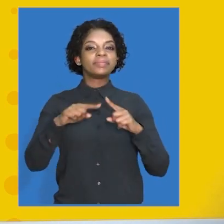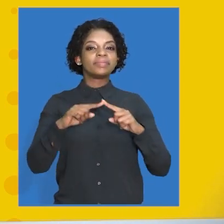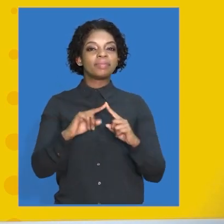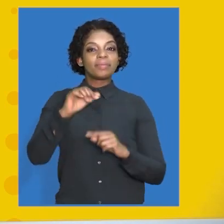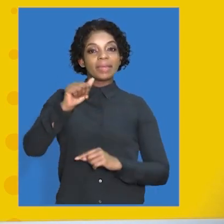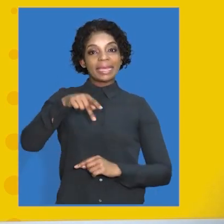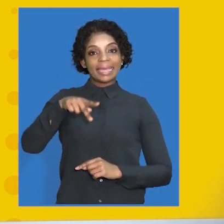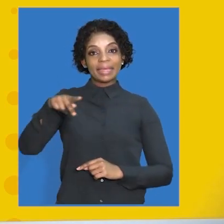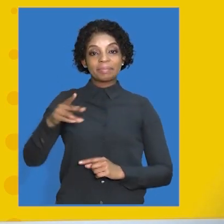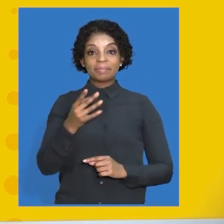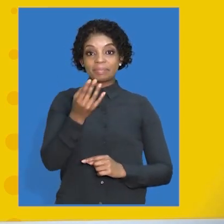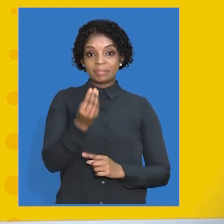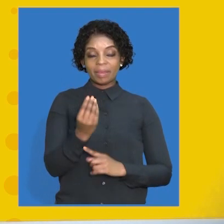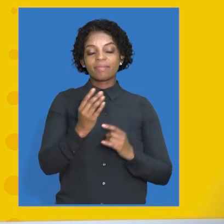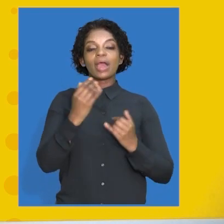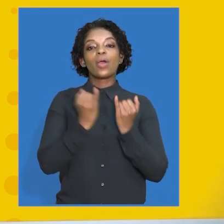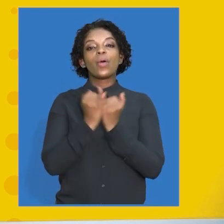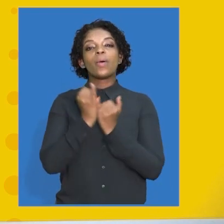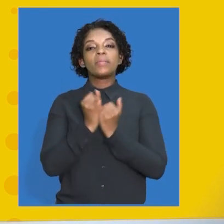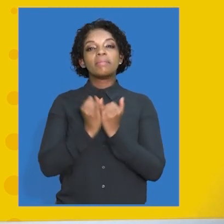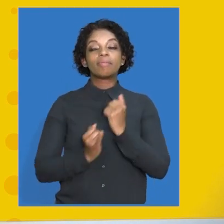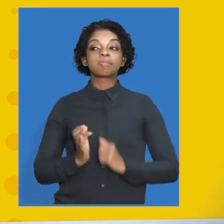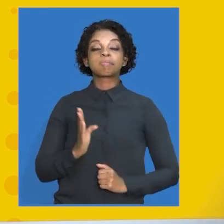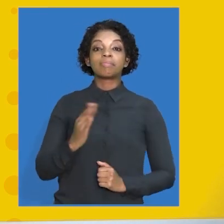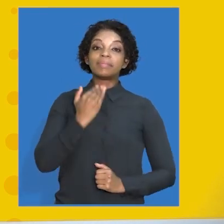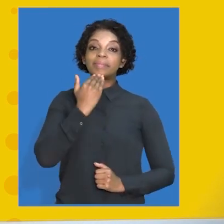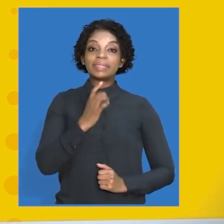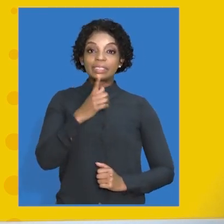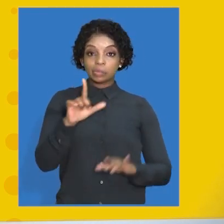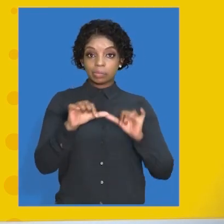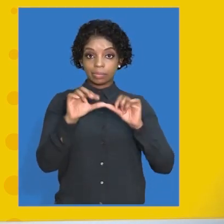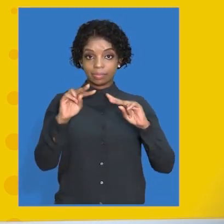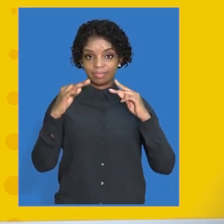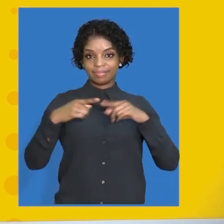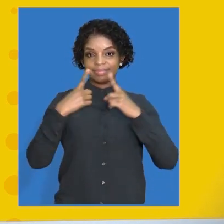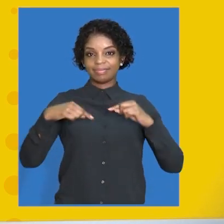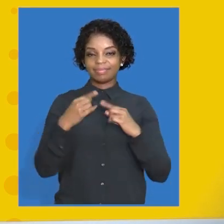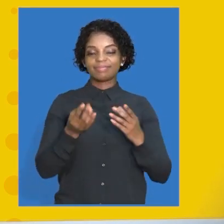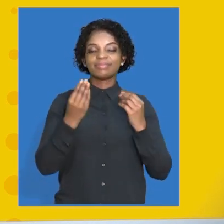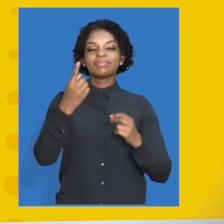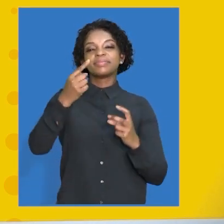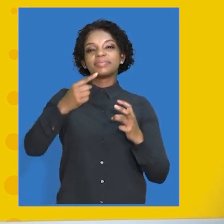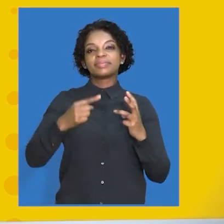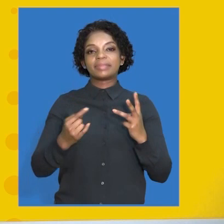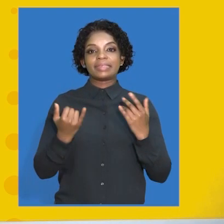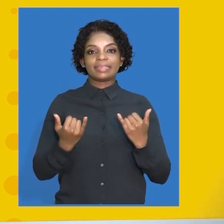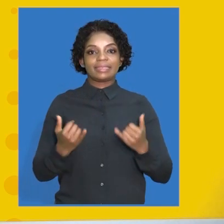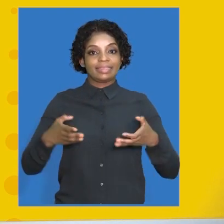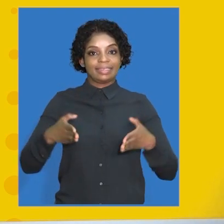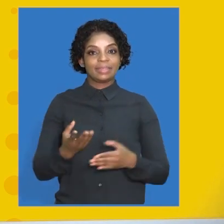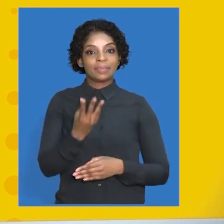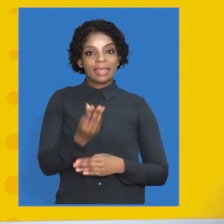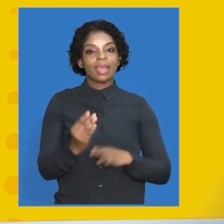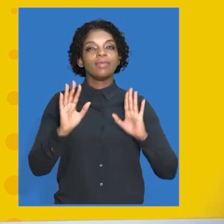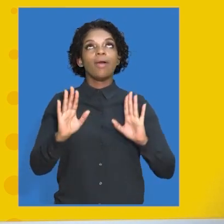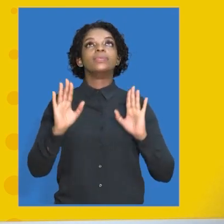assessment. We've got a cool competition going on for you guys, so stay tuned to get all of those details later on in the show. I've got my awesome